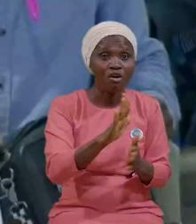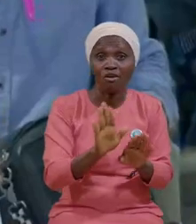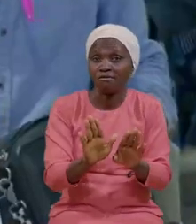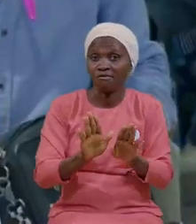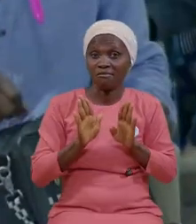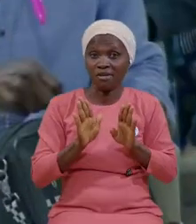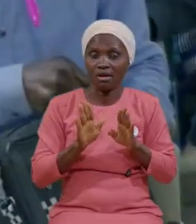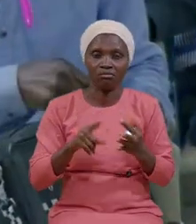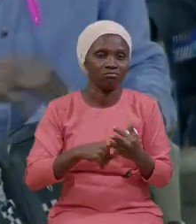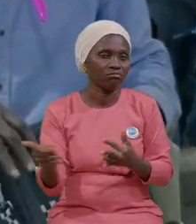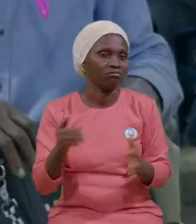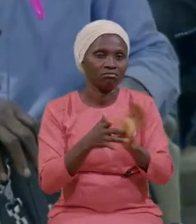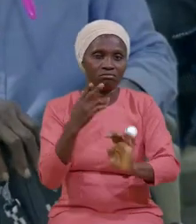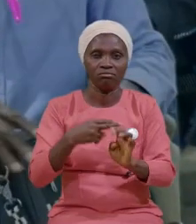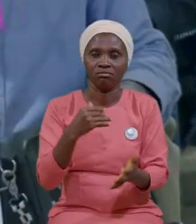away.